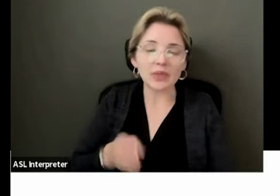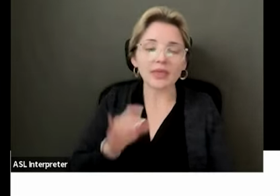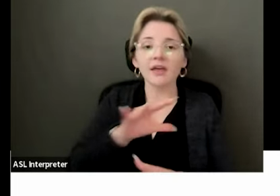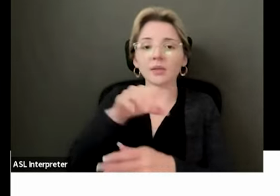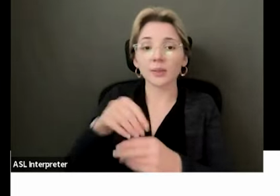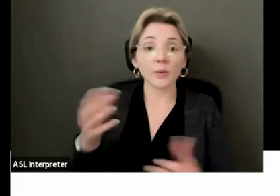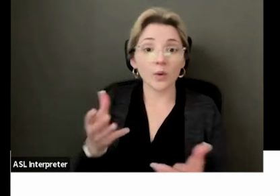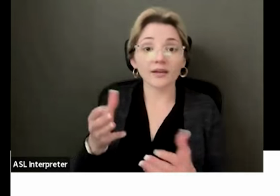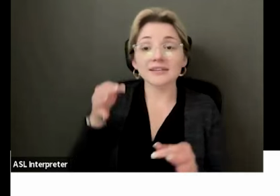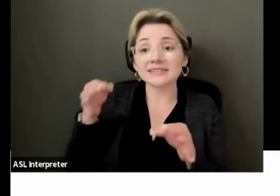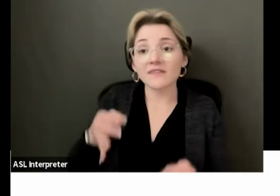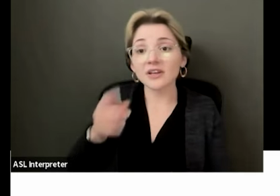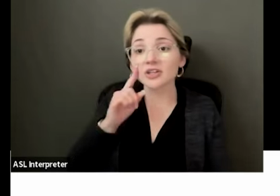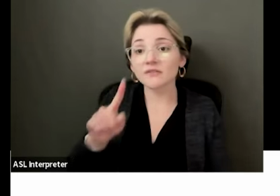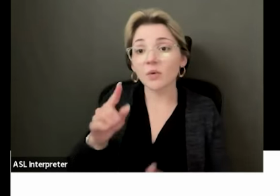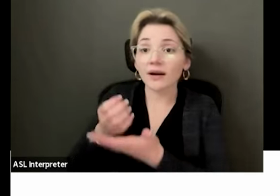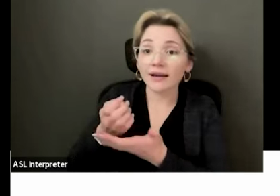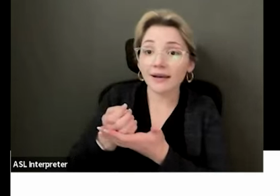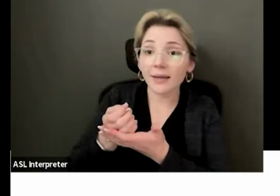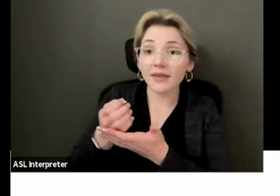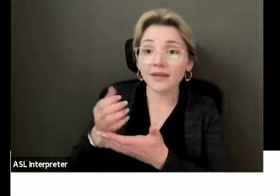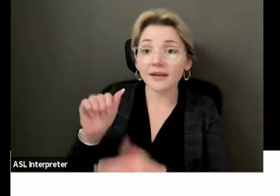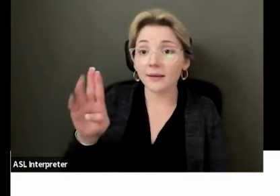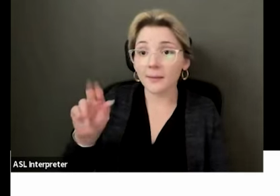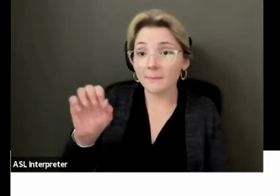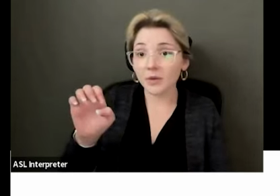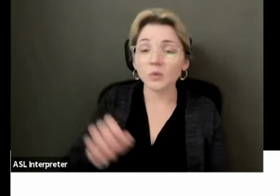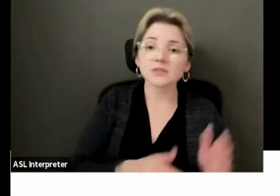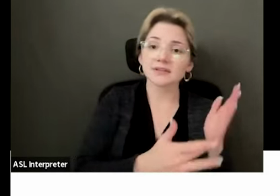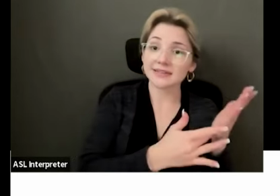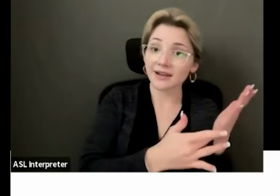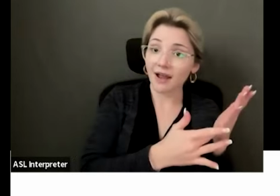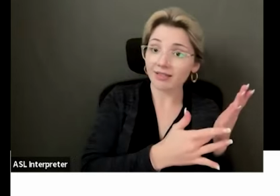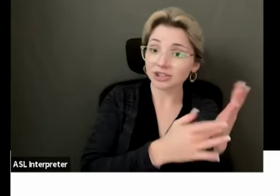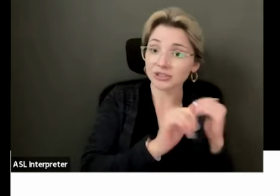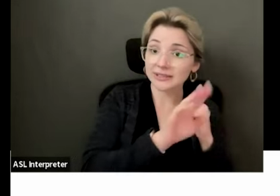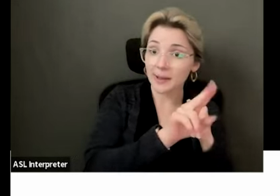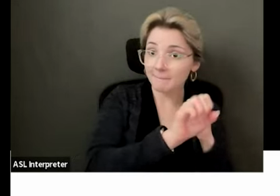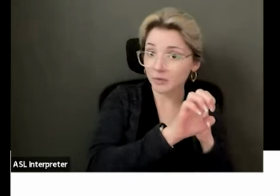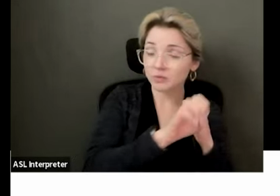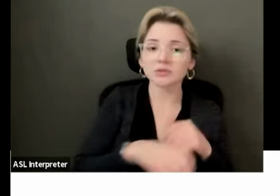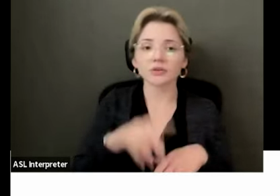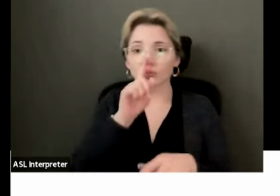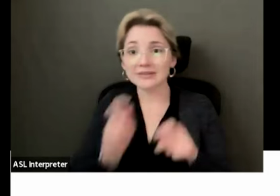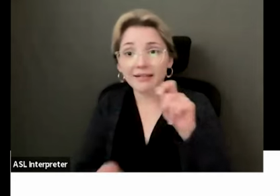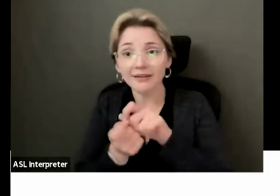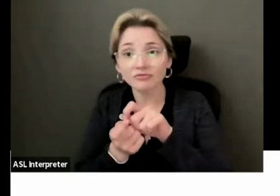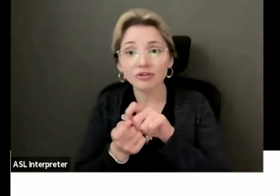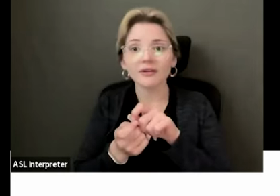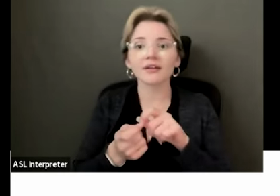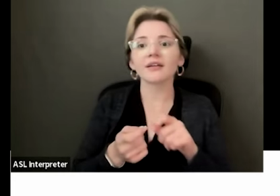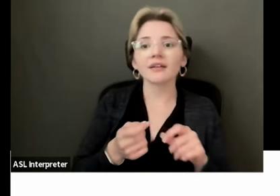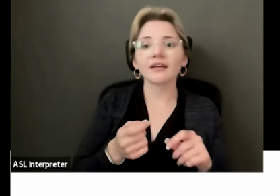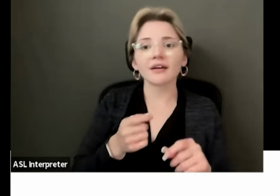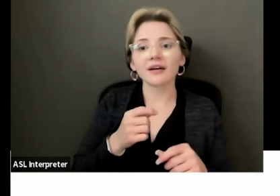definition of economic and technology abuse. It prohibited retaliation. It provided a space for survivors to